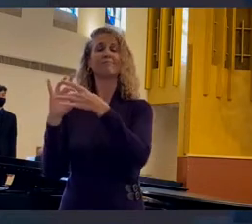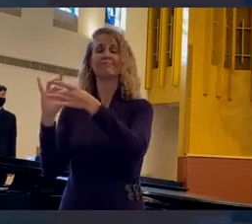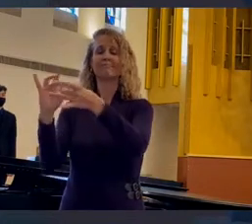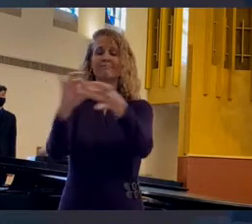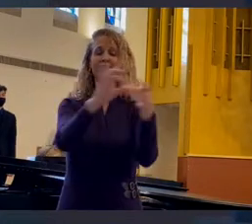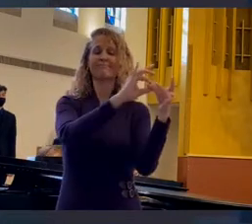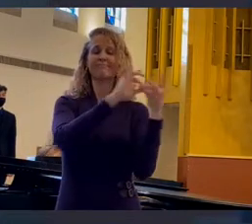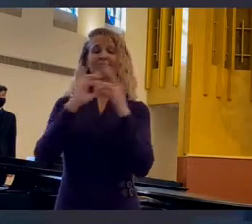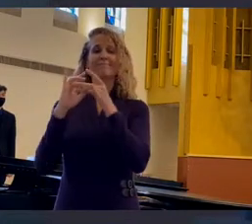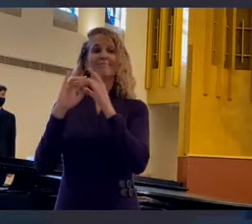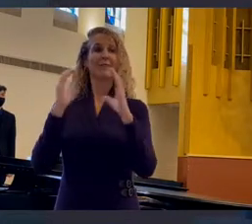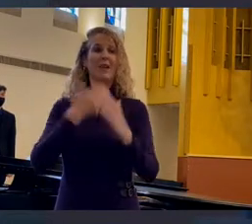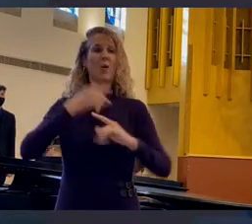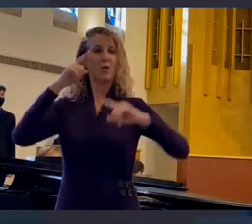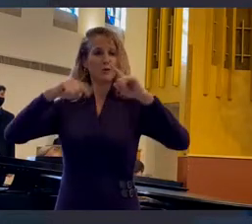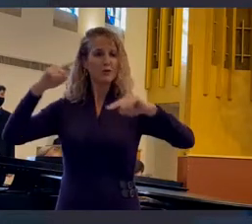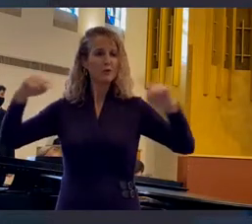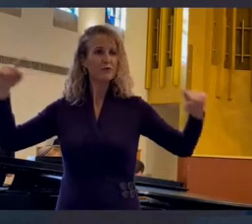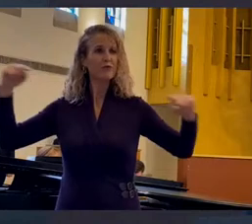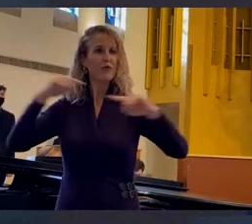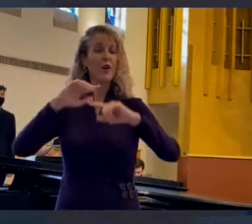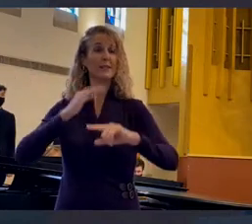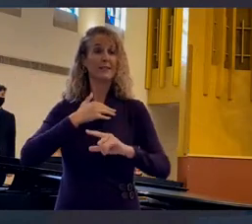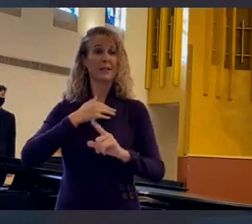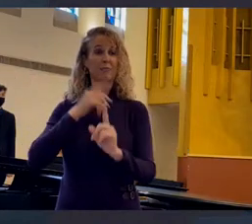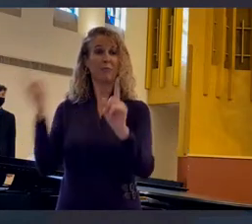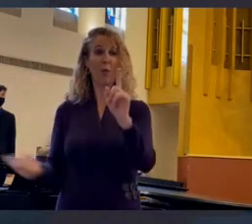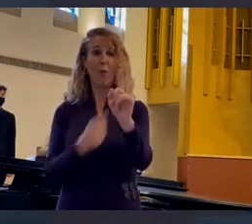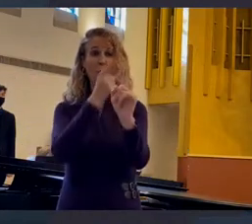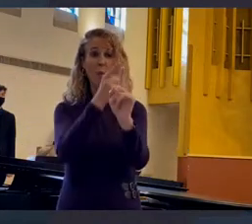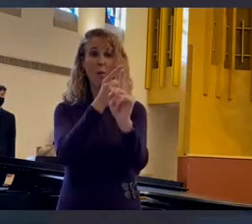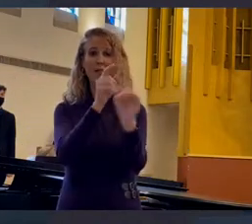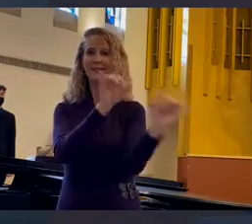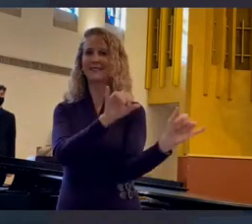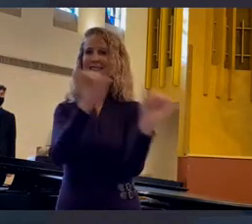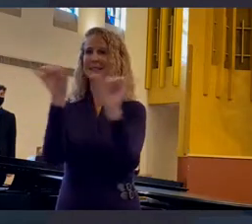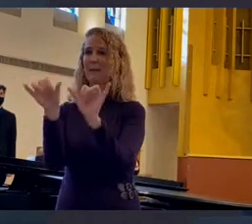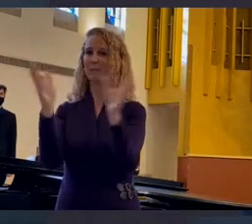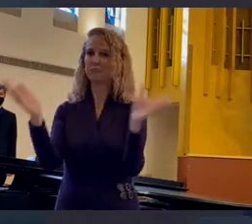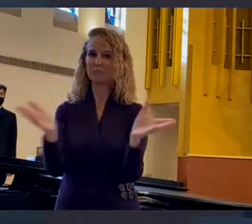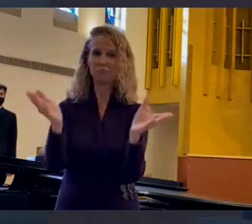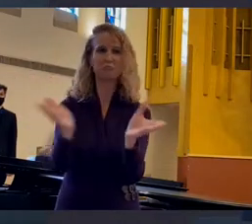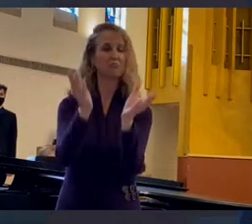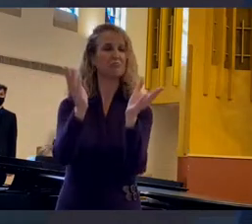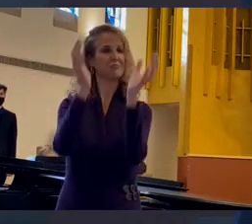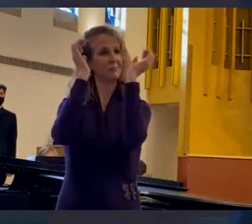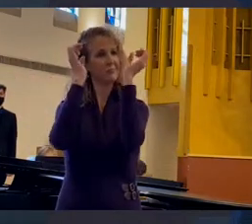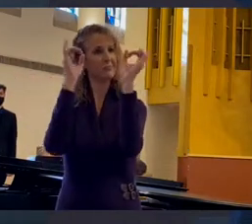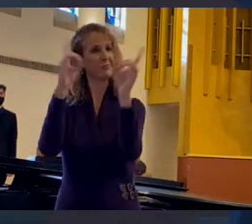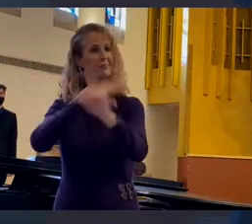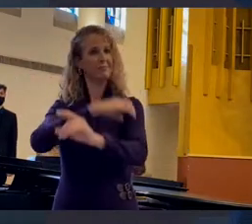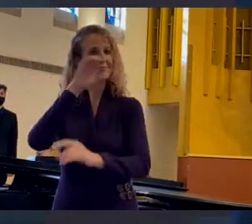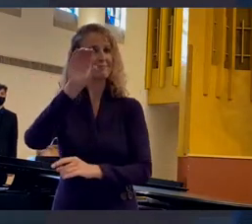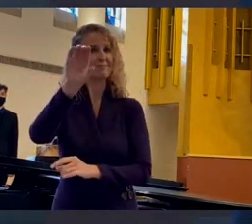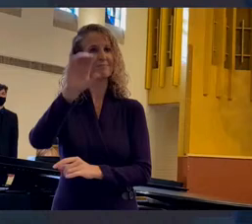unite in our diversity by our shared mission to encourage, to educate, to